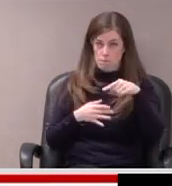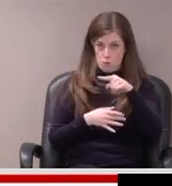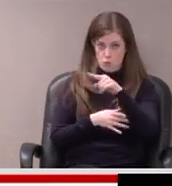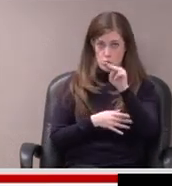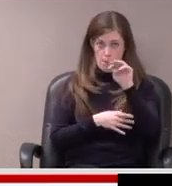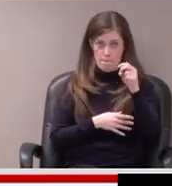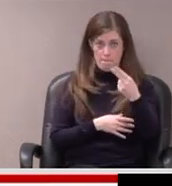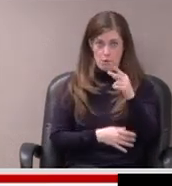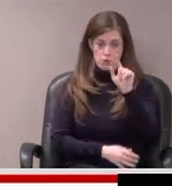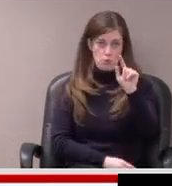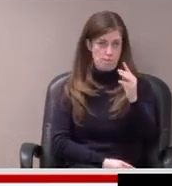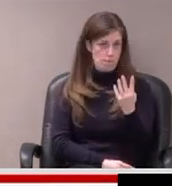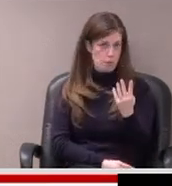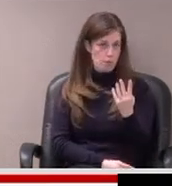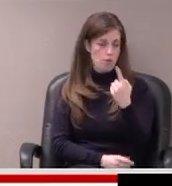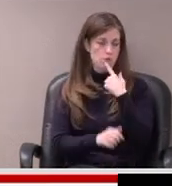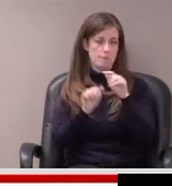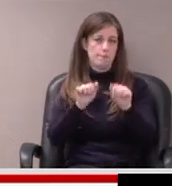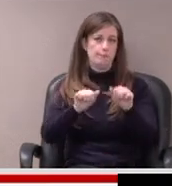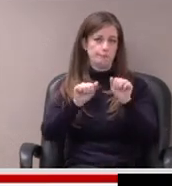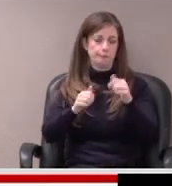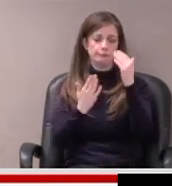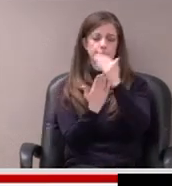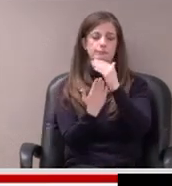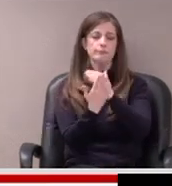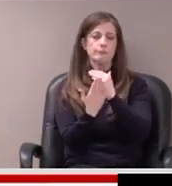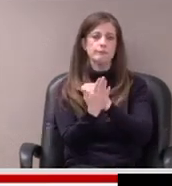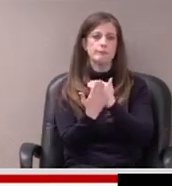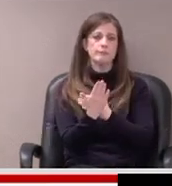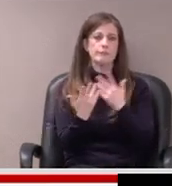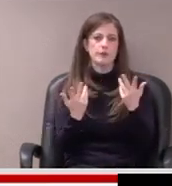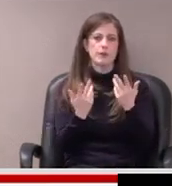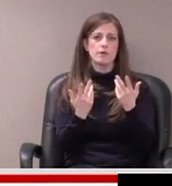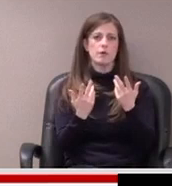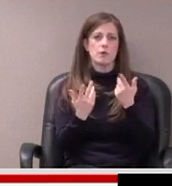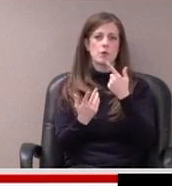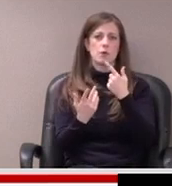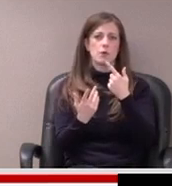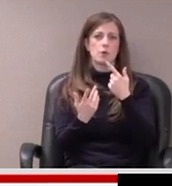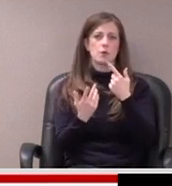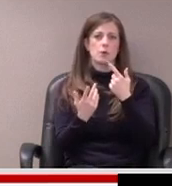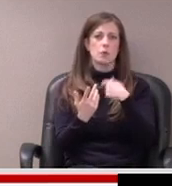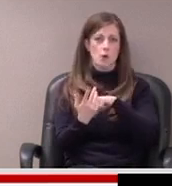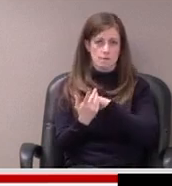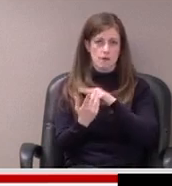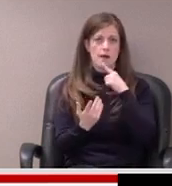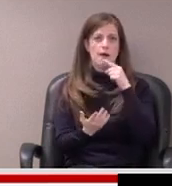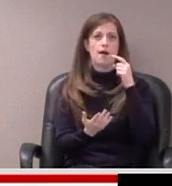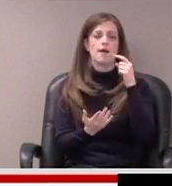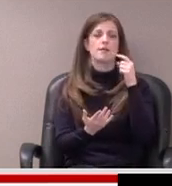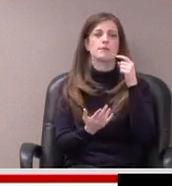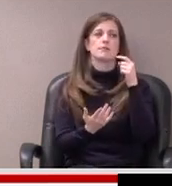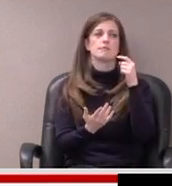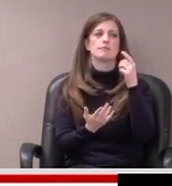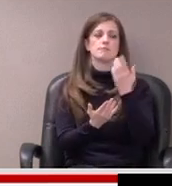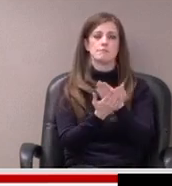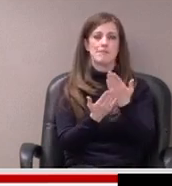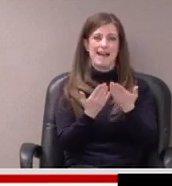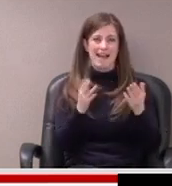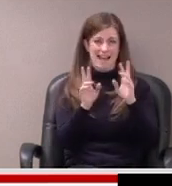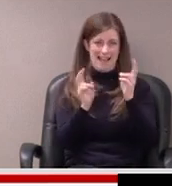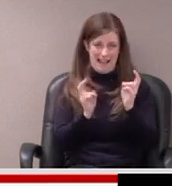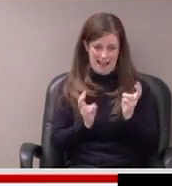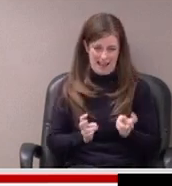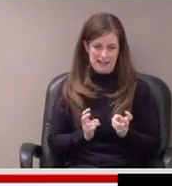March 24th a possible list of quantified items that we assume that we're going to be able to